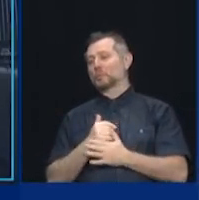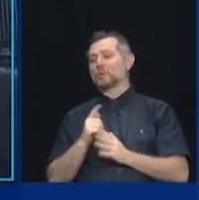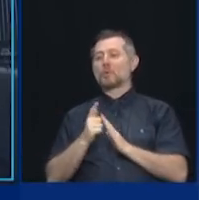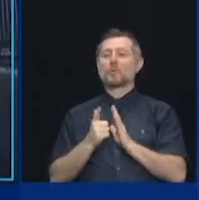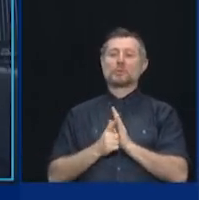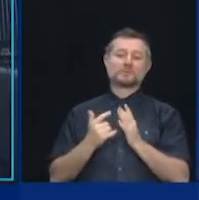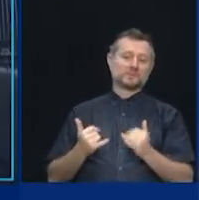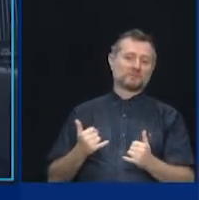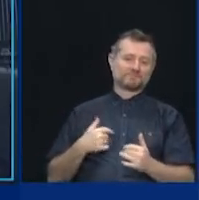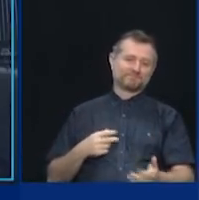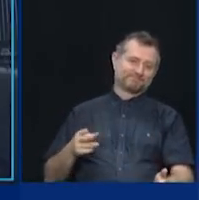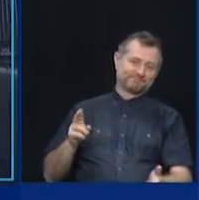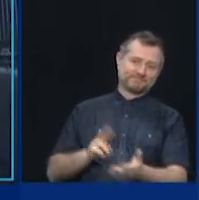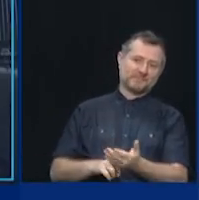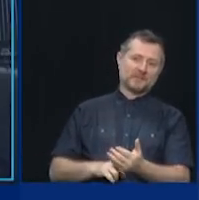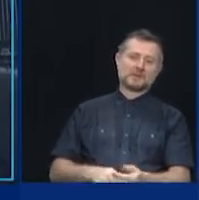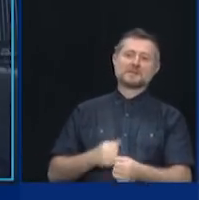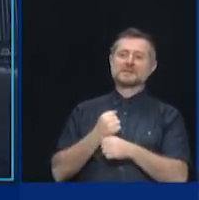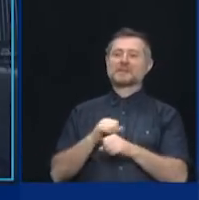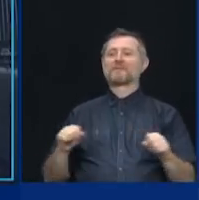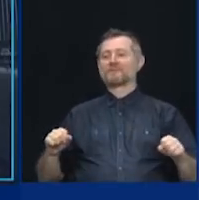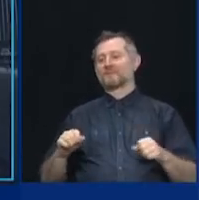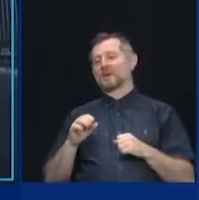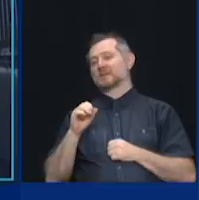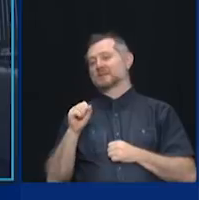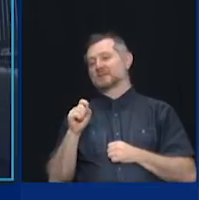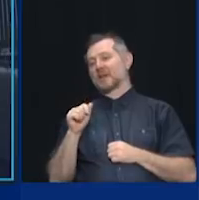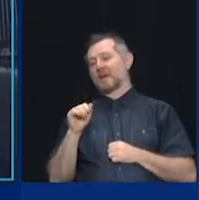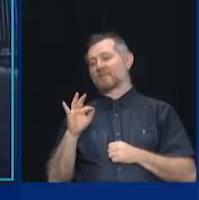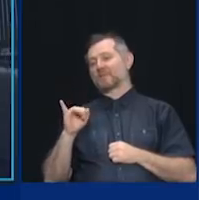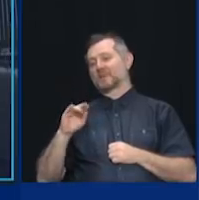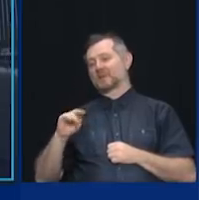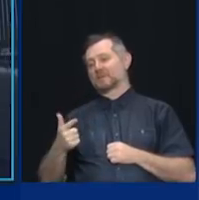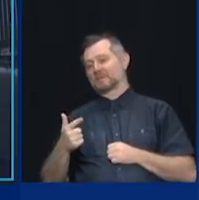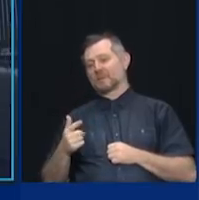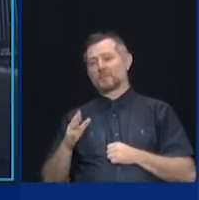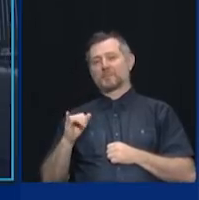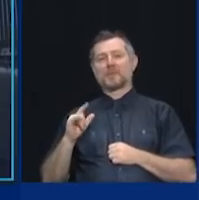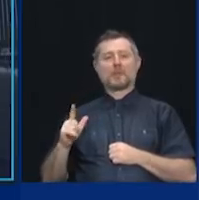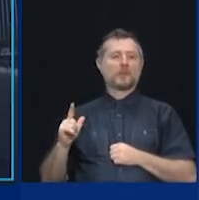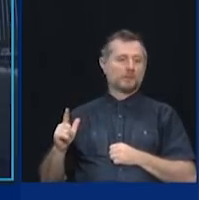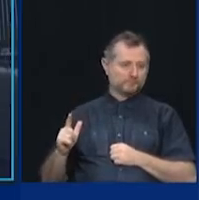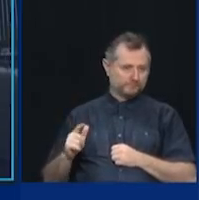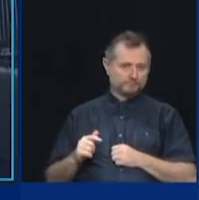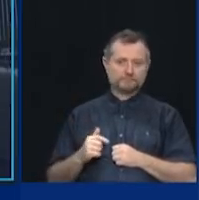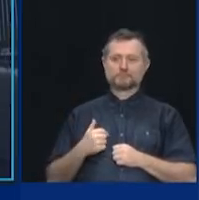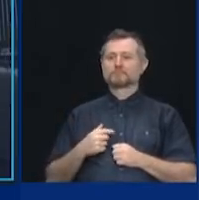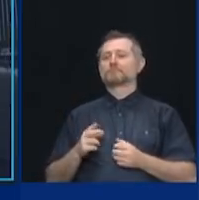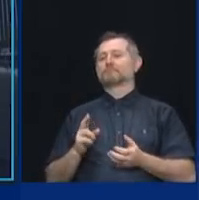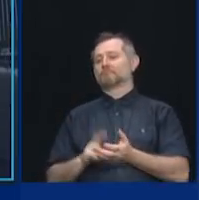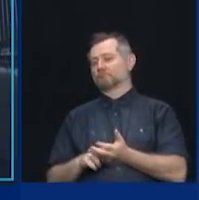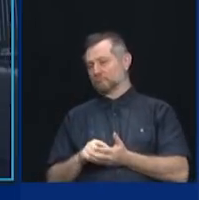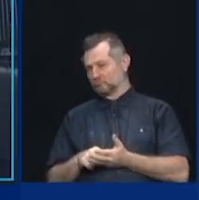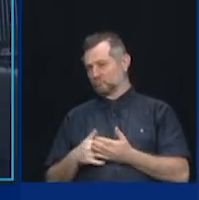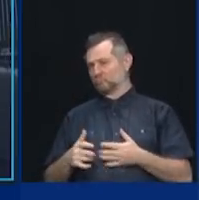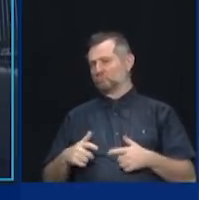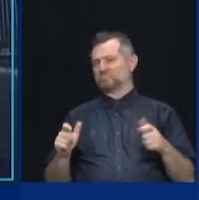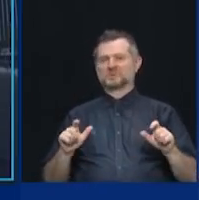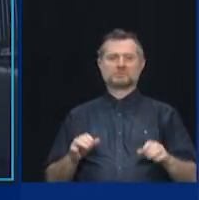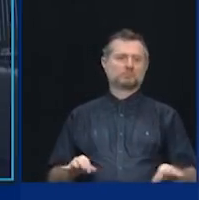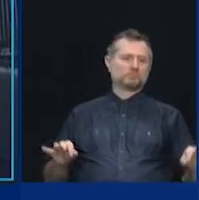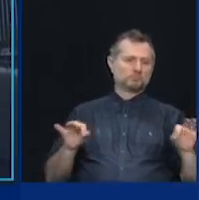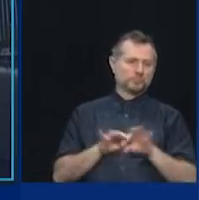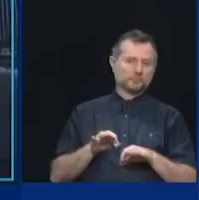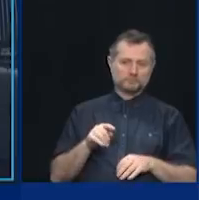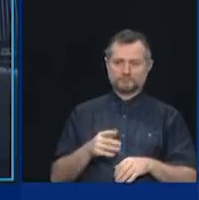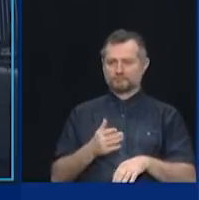safe staffing bills, which I believe is a major step forward in improving the quality of health care in our